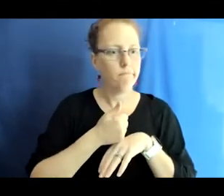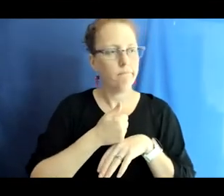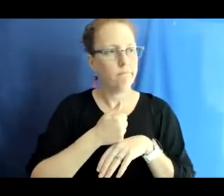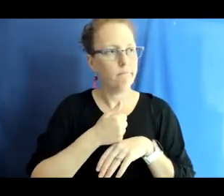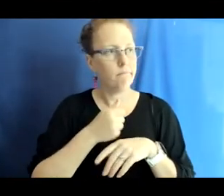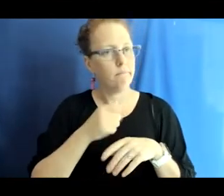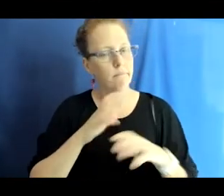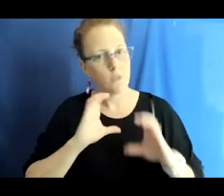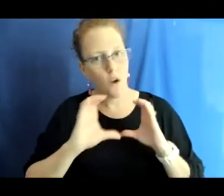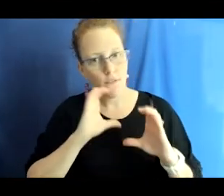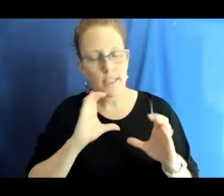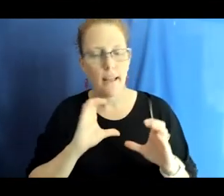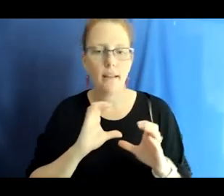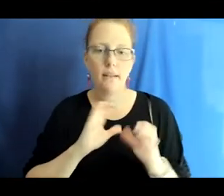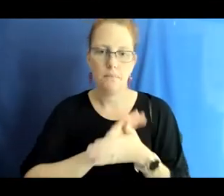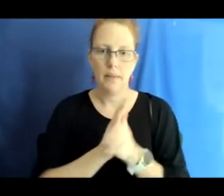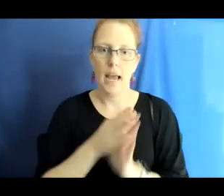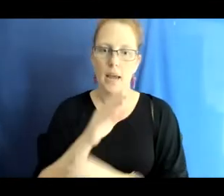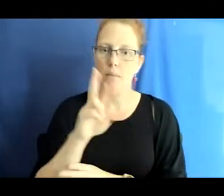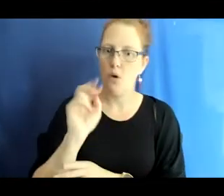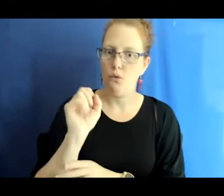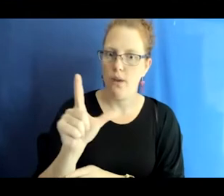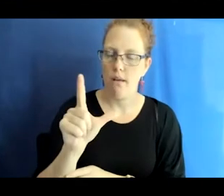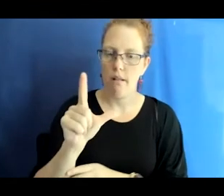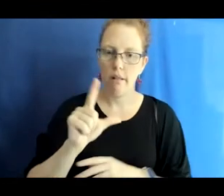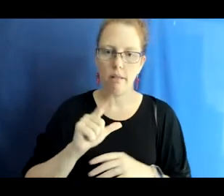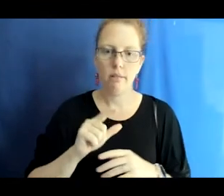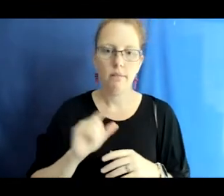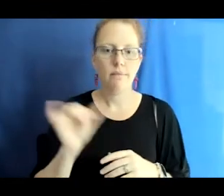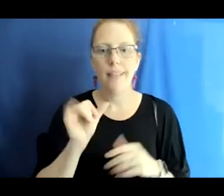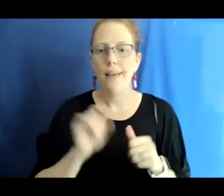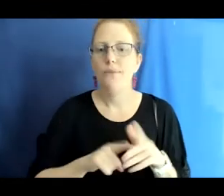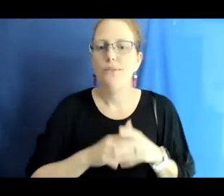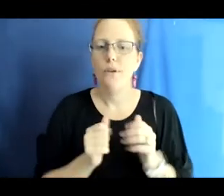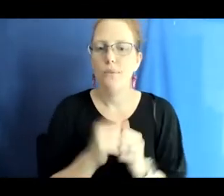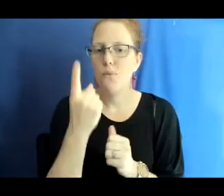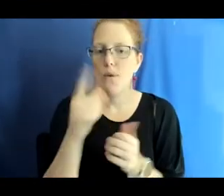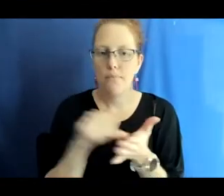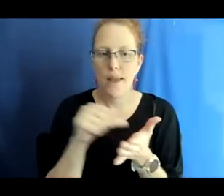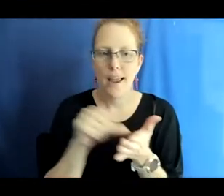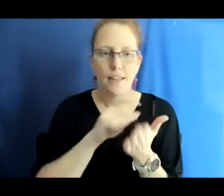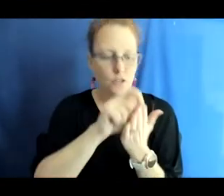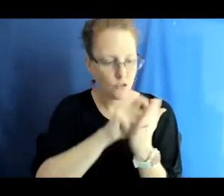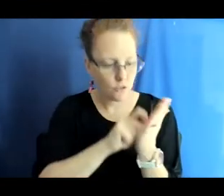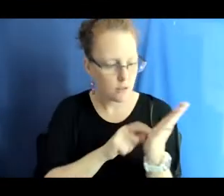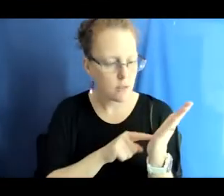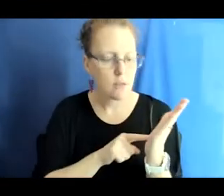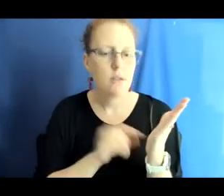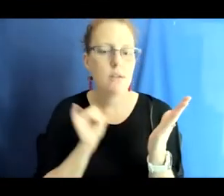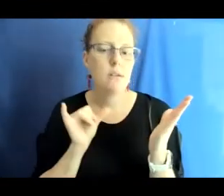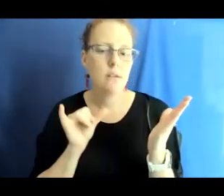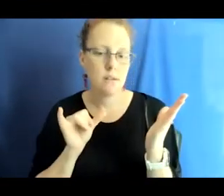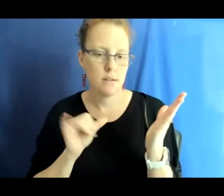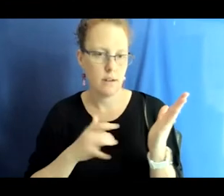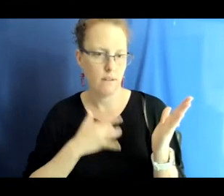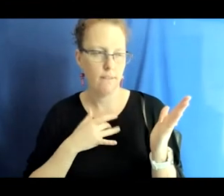we just started with like writing a one-page treatment just to get a feel of how